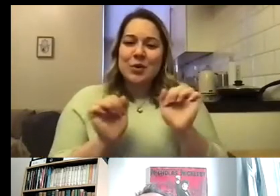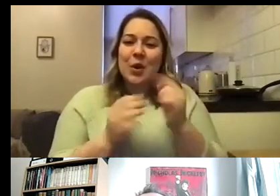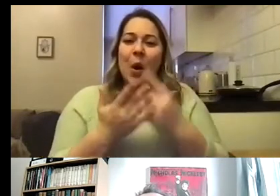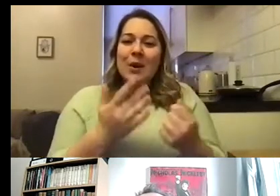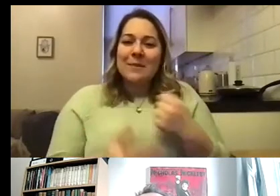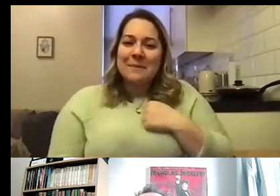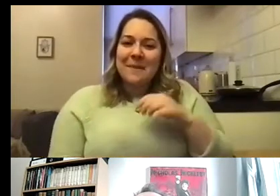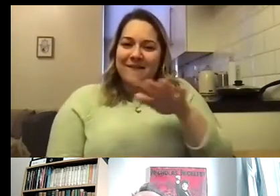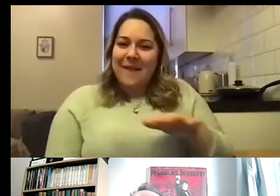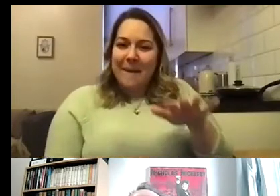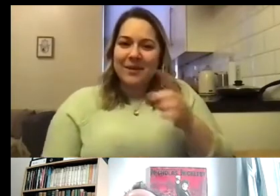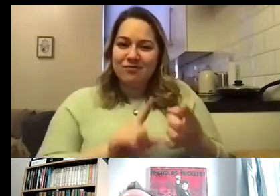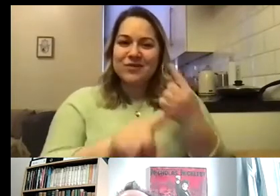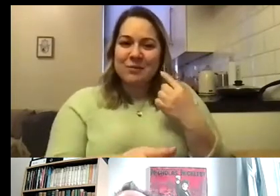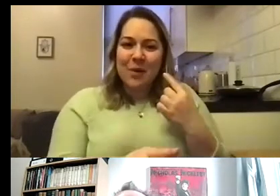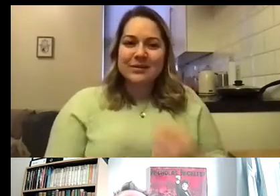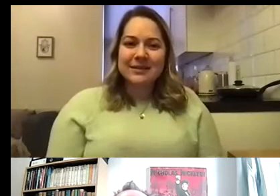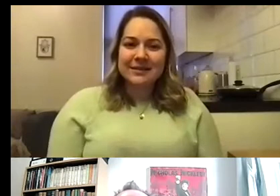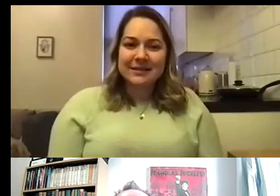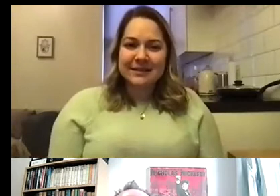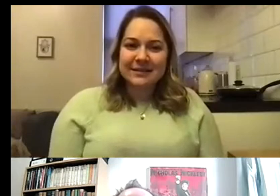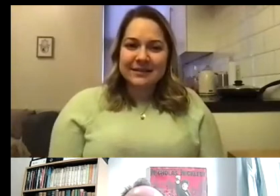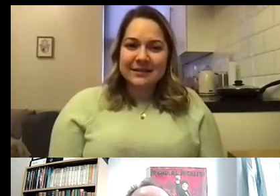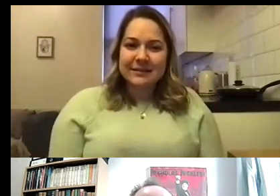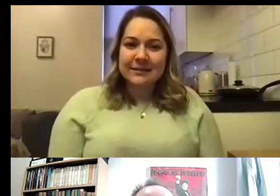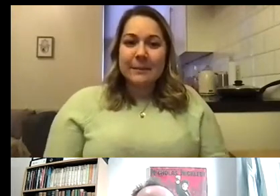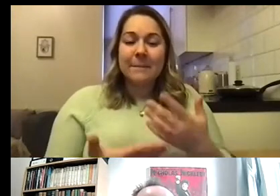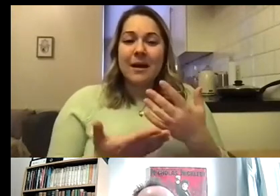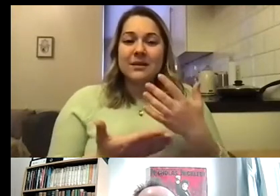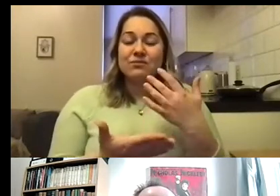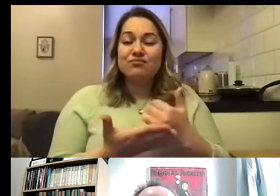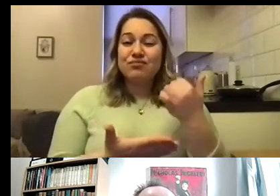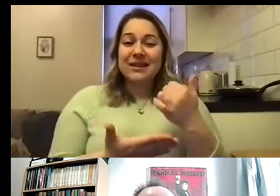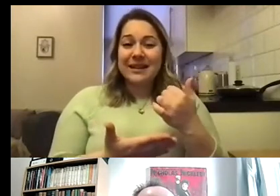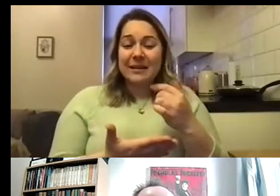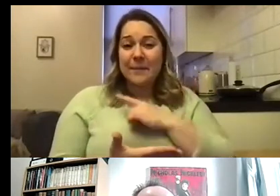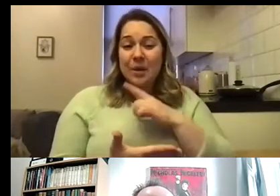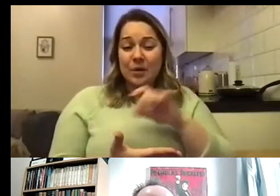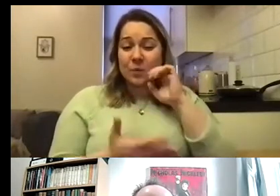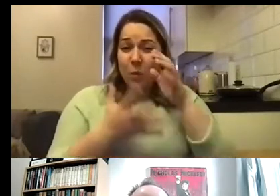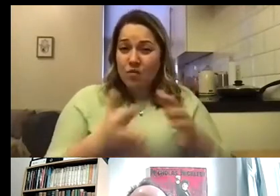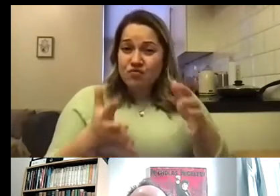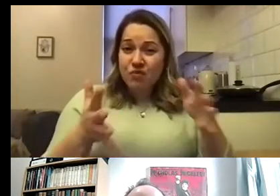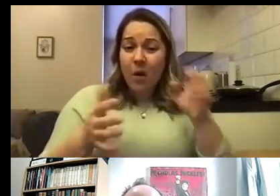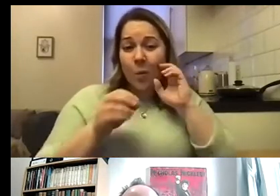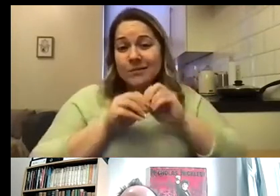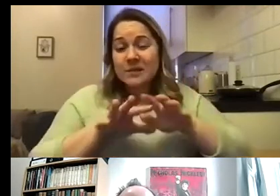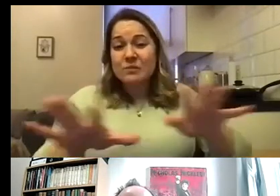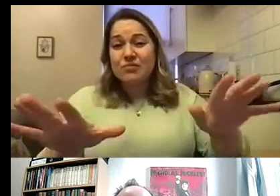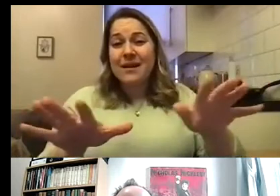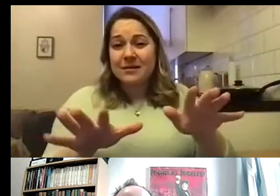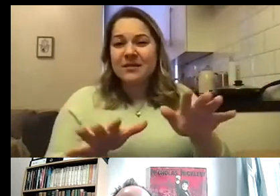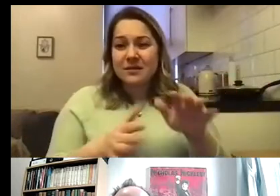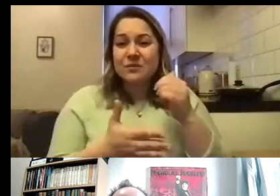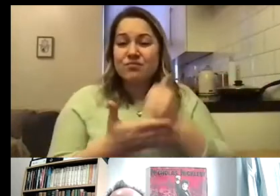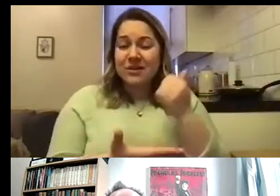far. Okay. But it's amazing, I think, how these things will grow and spread, and it's fantastic now,